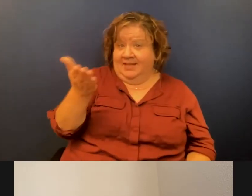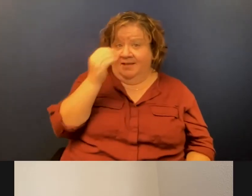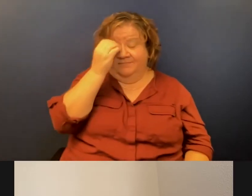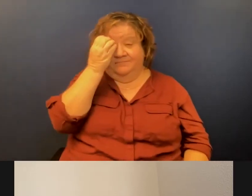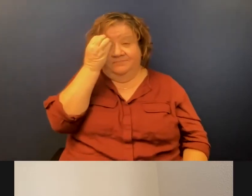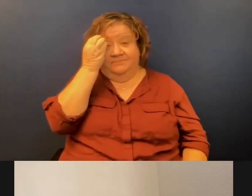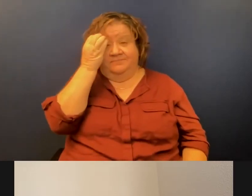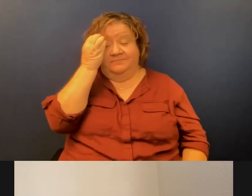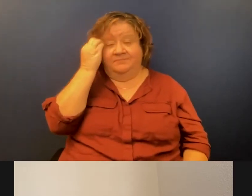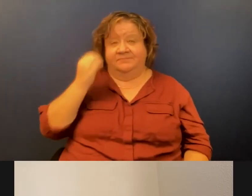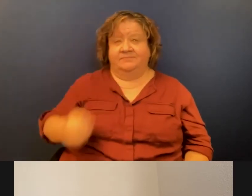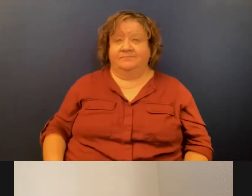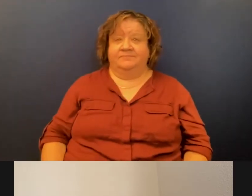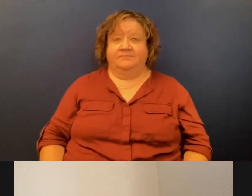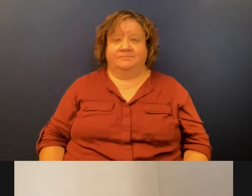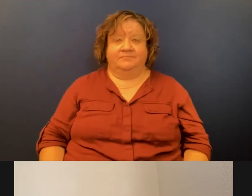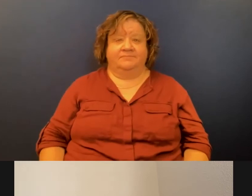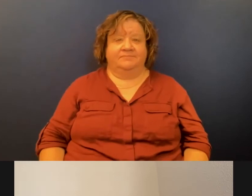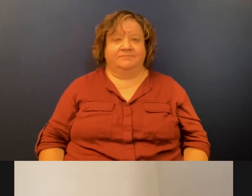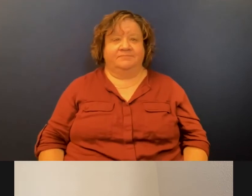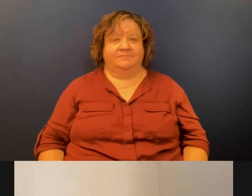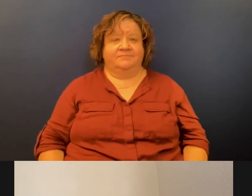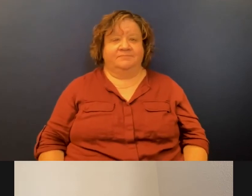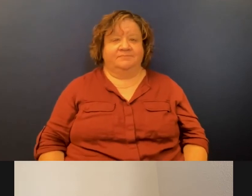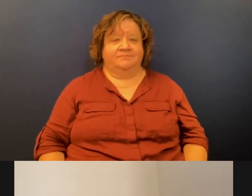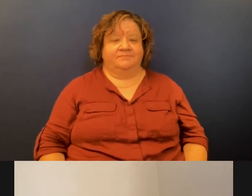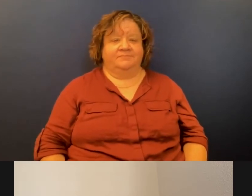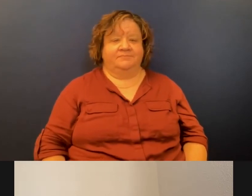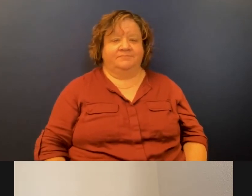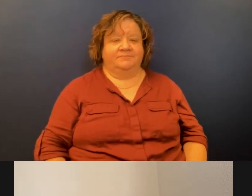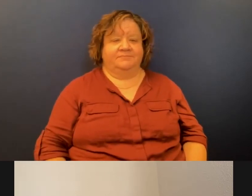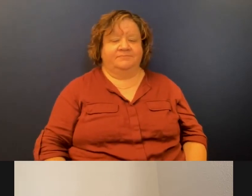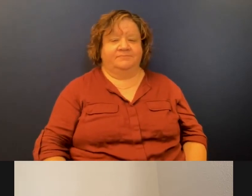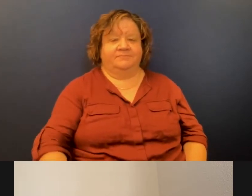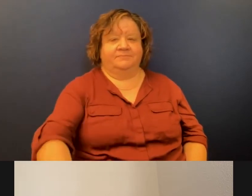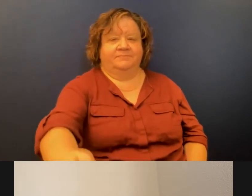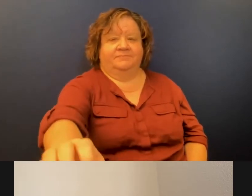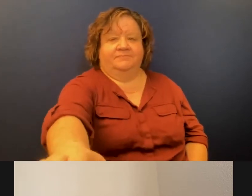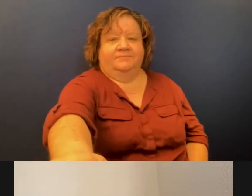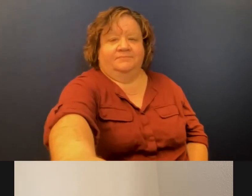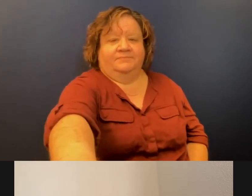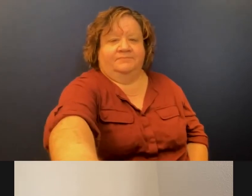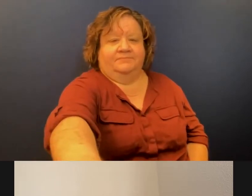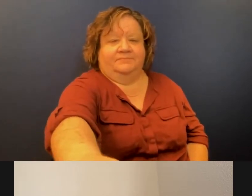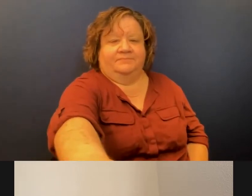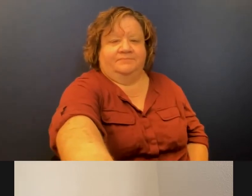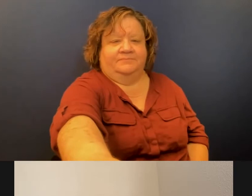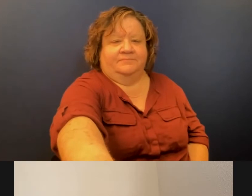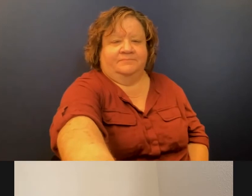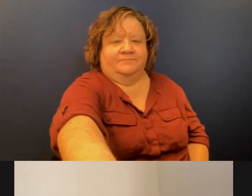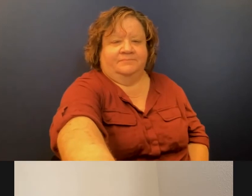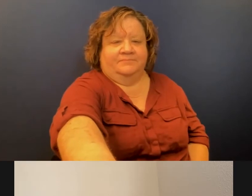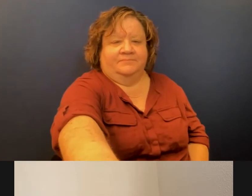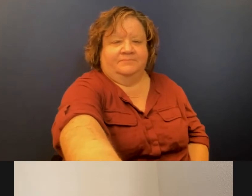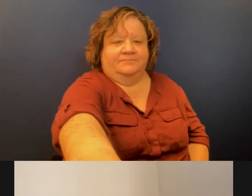Yeah, thanks for the question. I think going back to my first answer about where we will be in 10 years, I